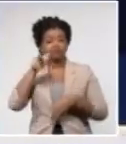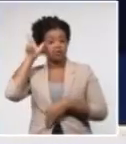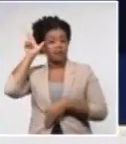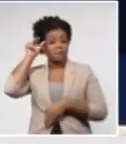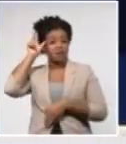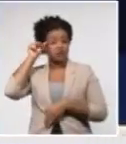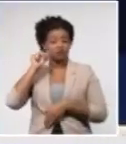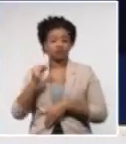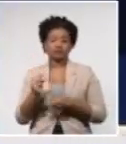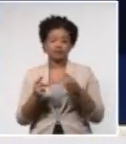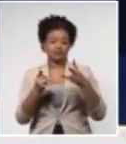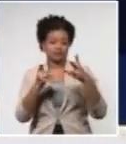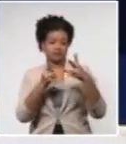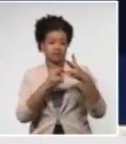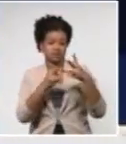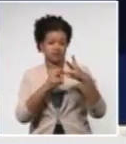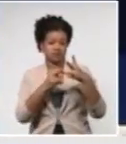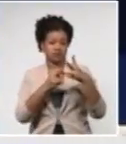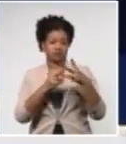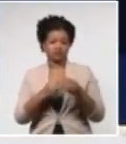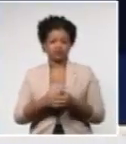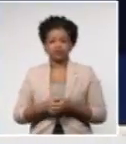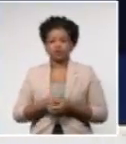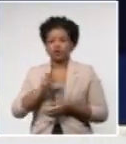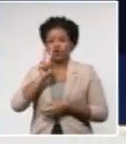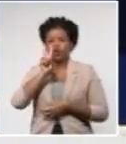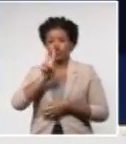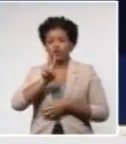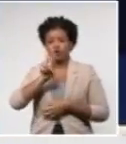116,963 deaths, followed by Brazil with